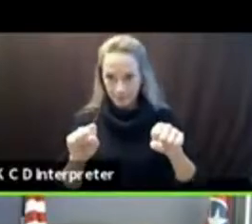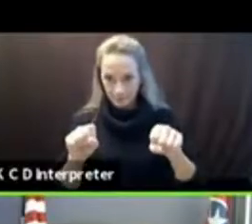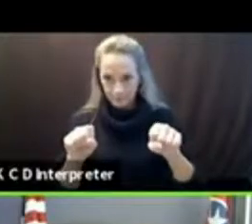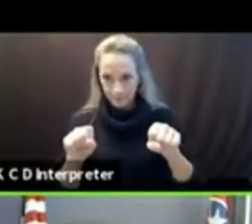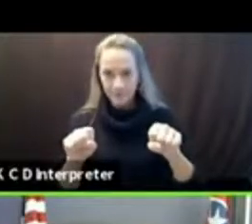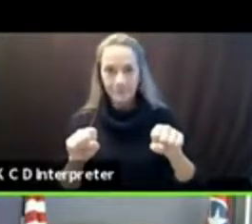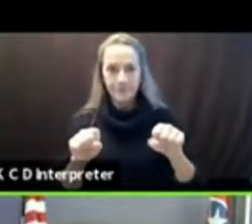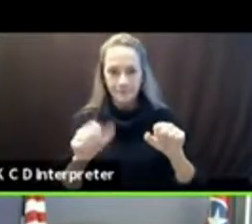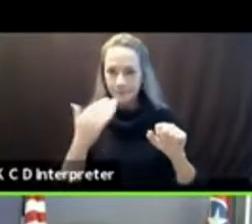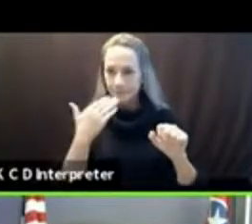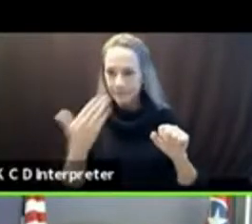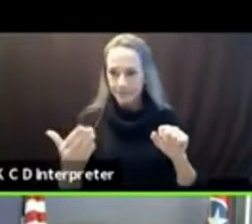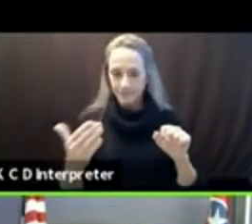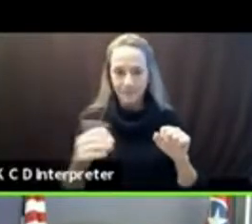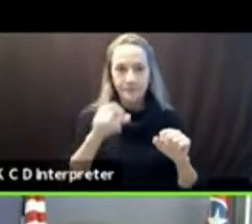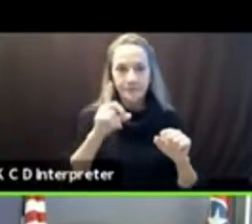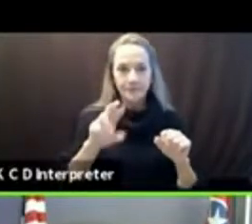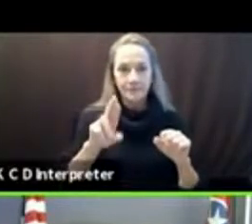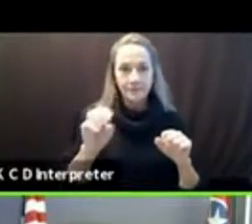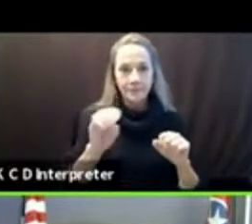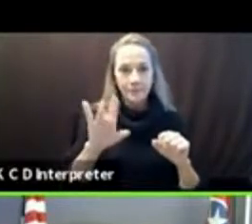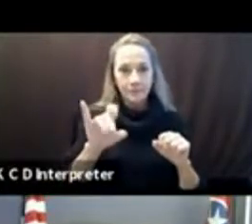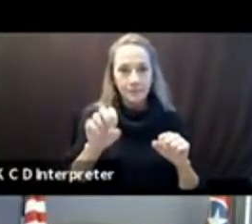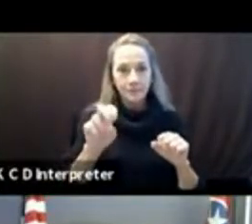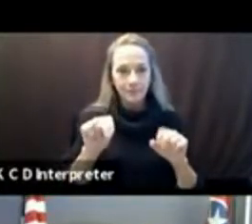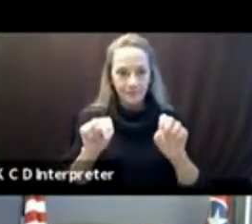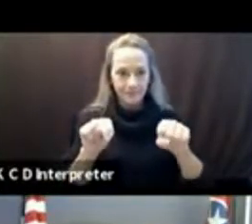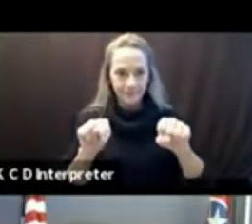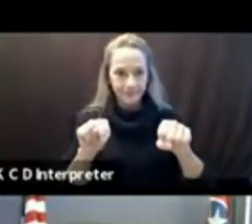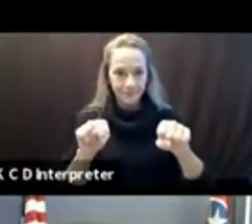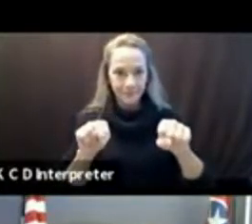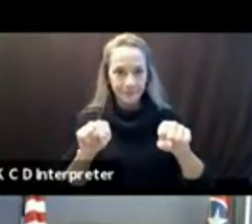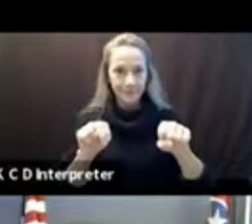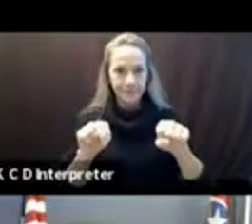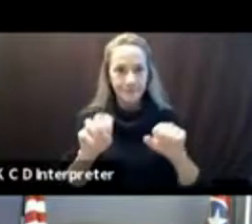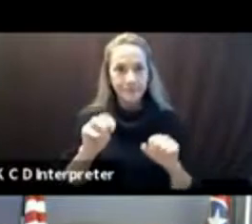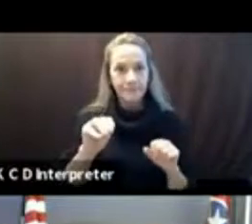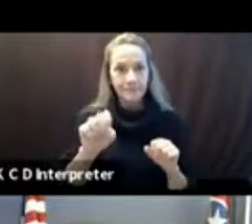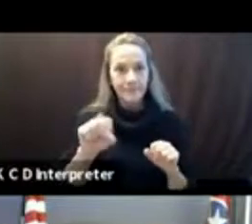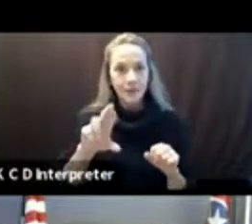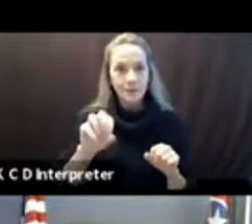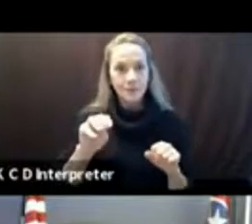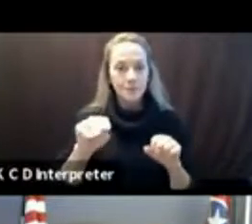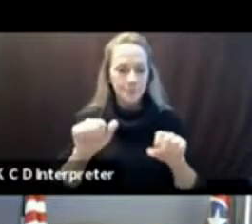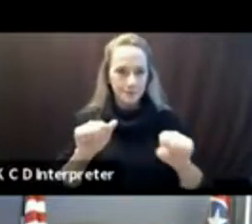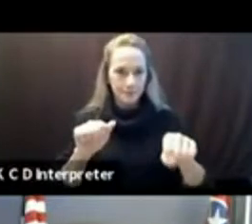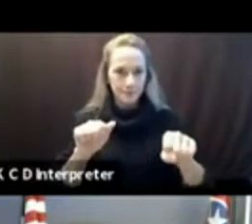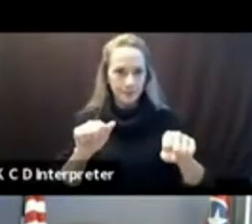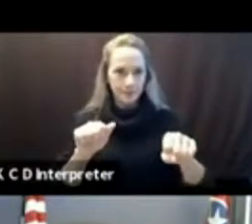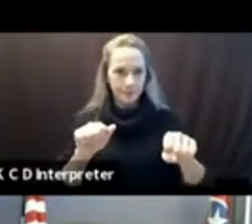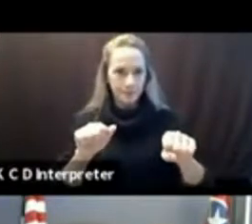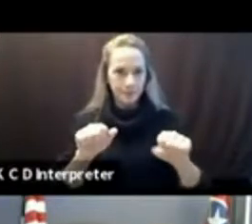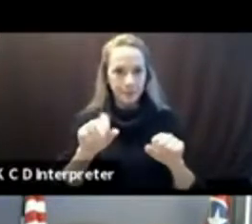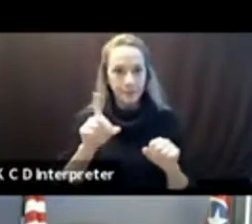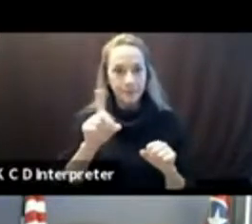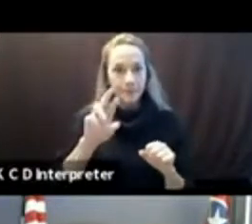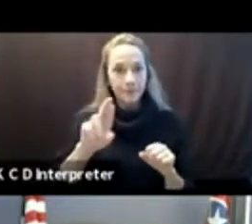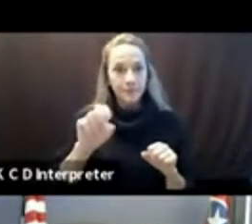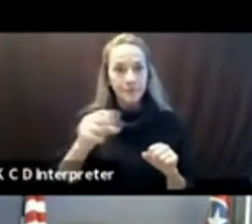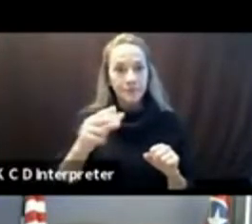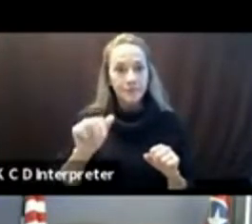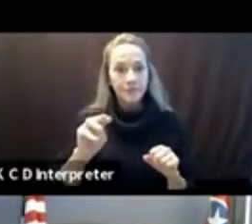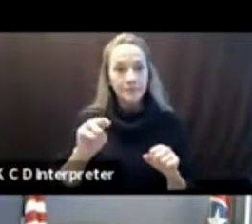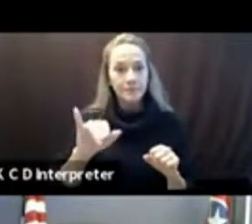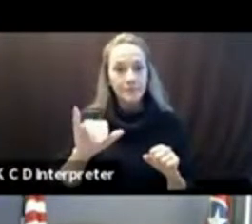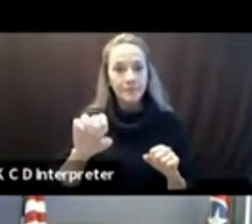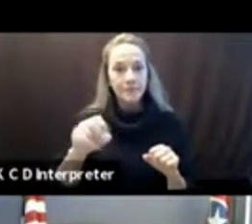Yes. Thank you. Dr. O'Brien, Yes. Ms. Roma, Yes. Dr. Shamia,